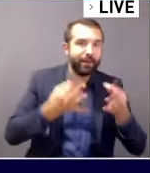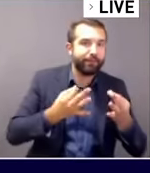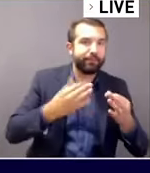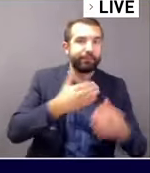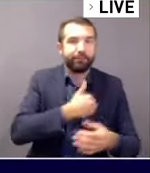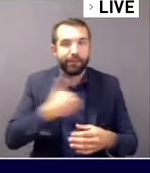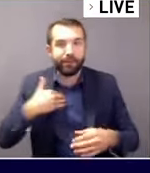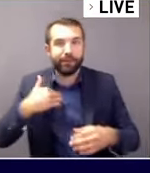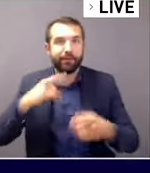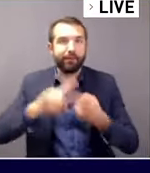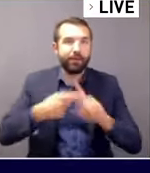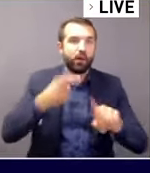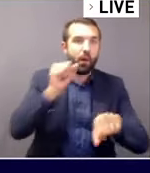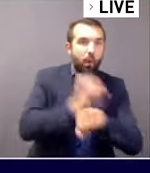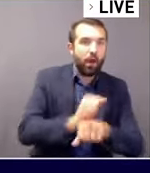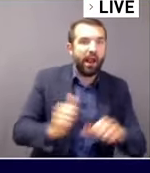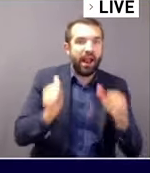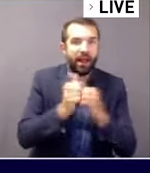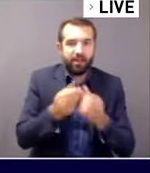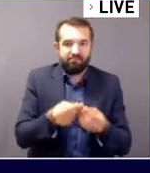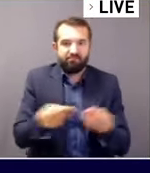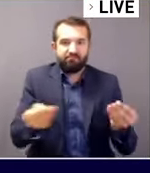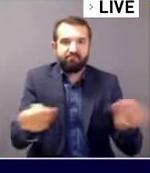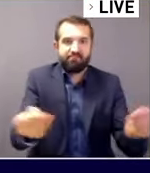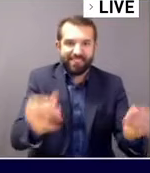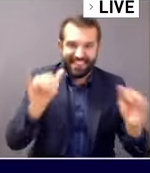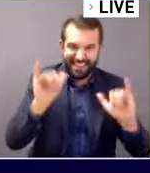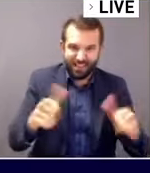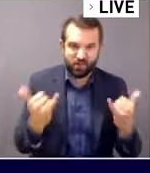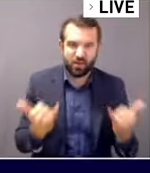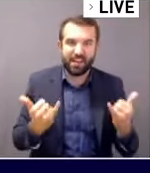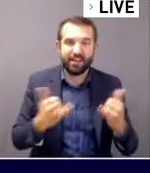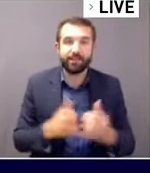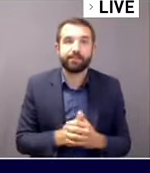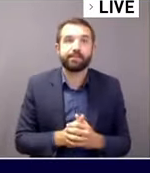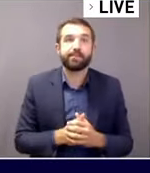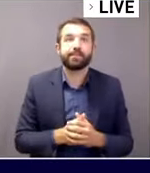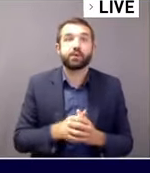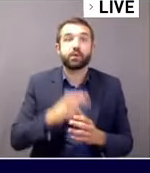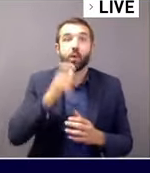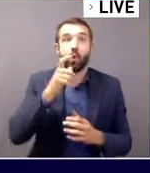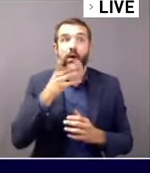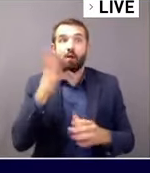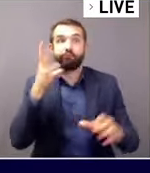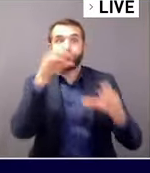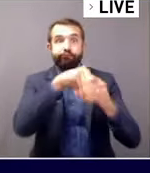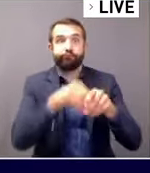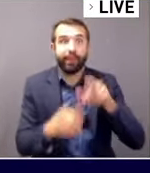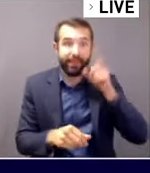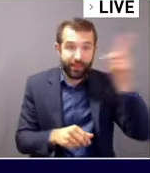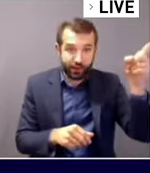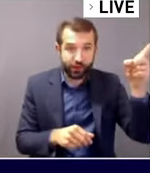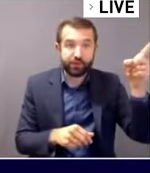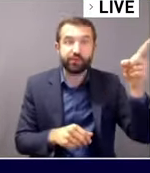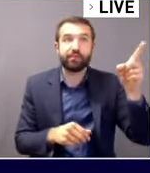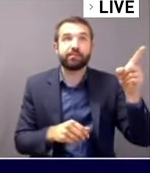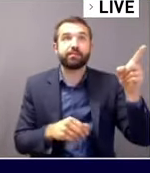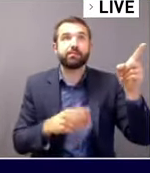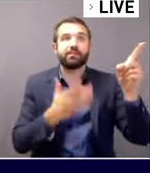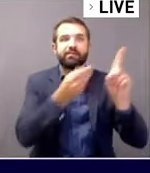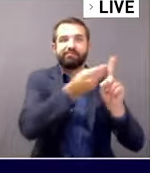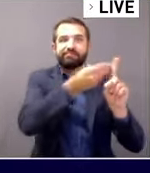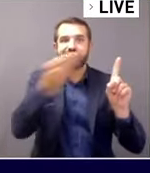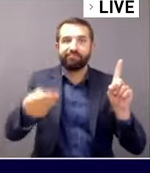One of the cases is someone who is a secondary contact of a guest who also happens to be a staff member at Maple